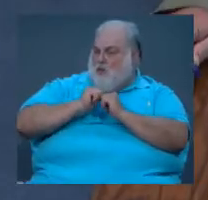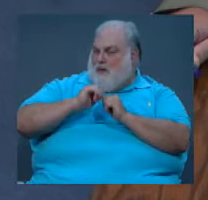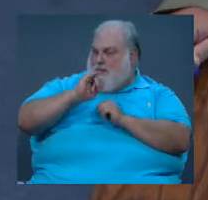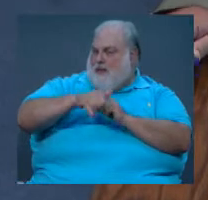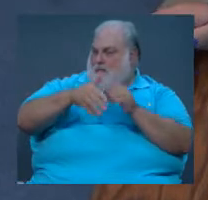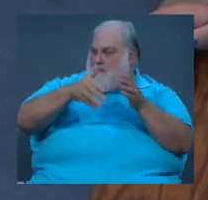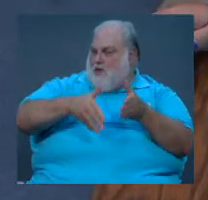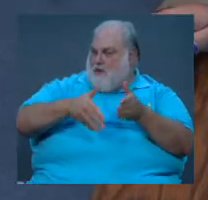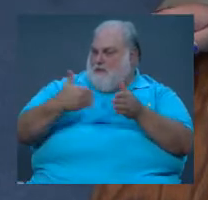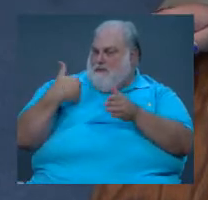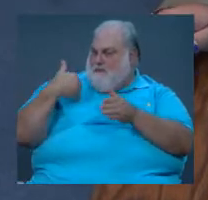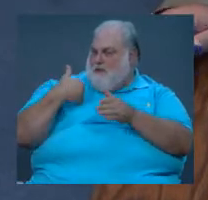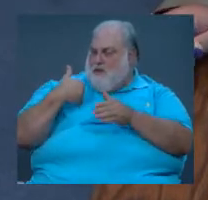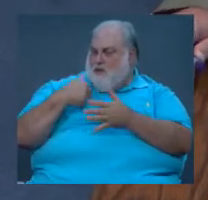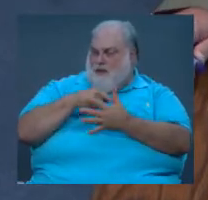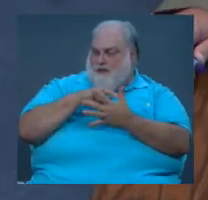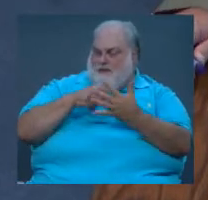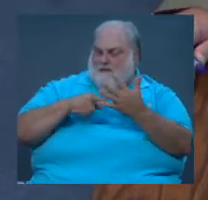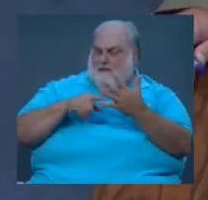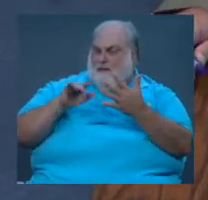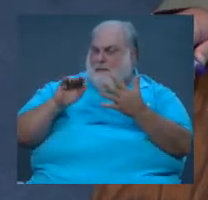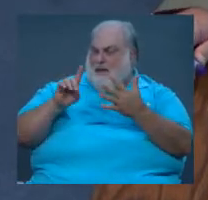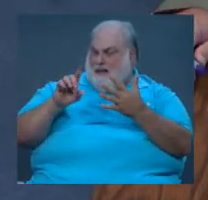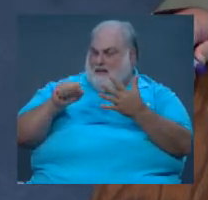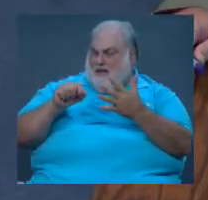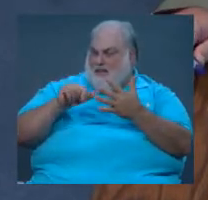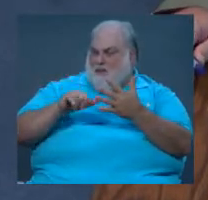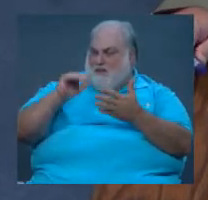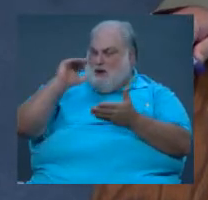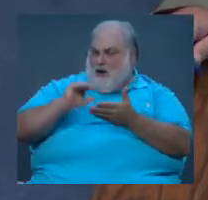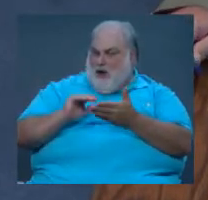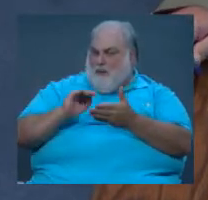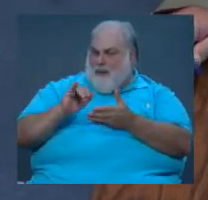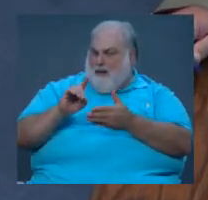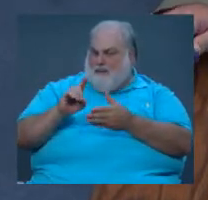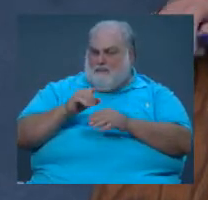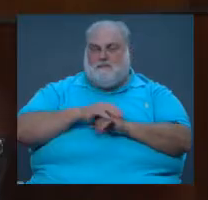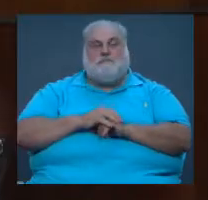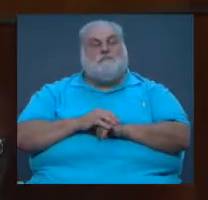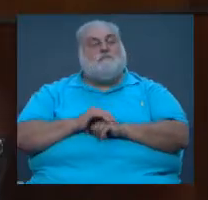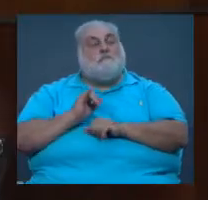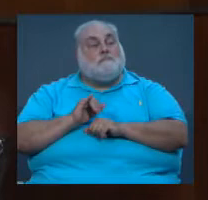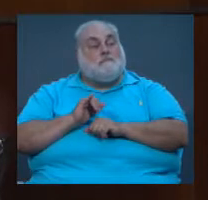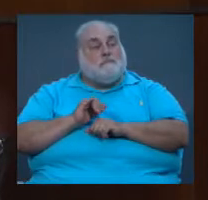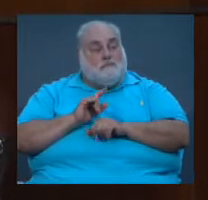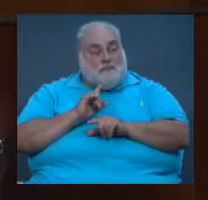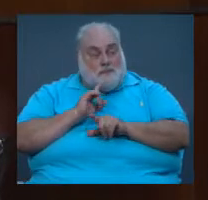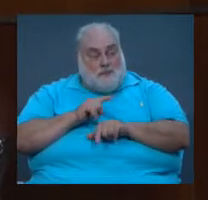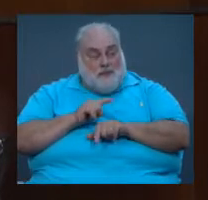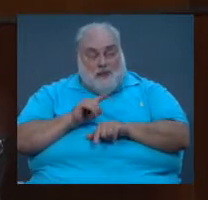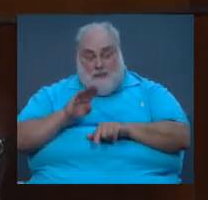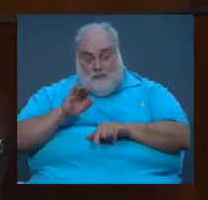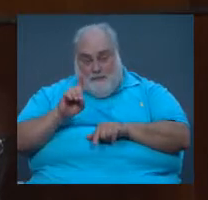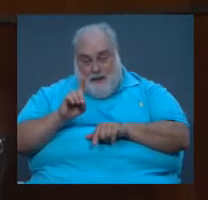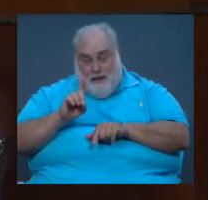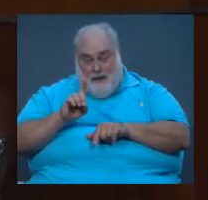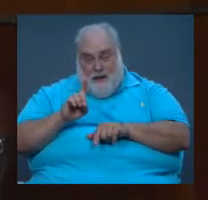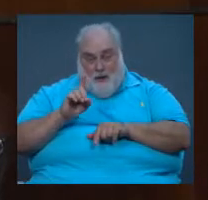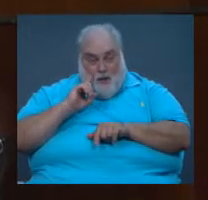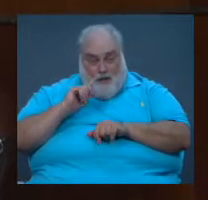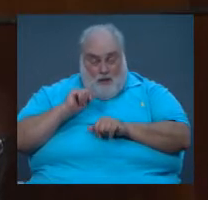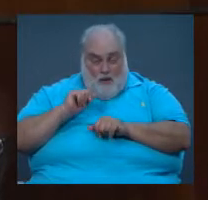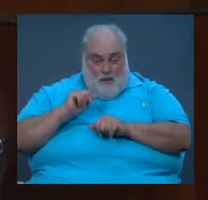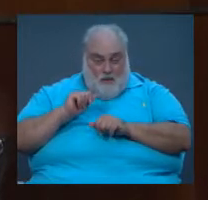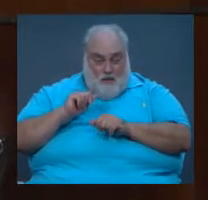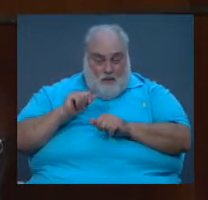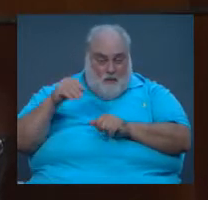Okay, so. We had 5 bids and they were the low responsible bid. Okay, so do we have anything in our bid process where they're going to post bond to